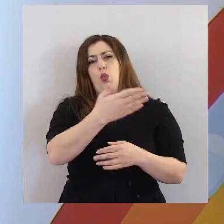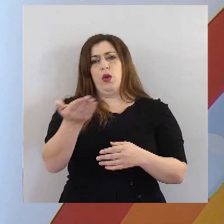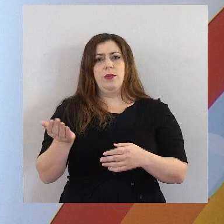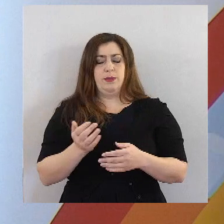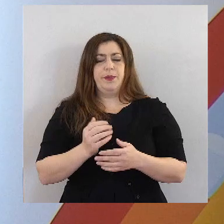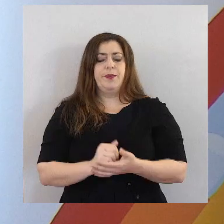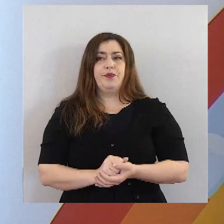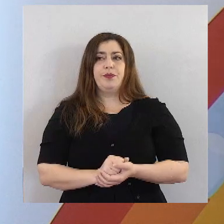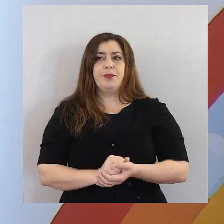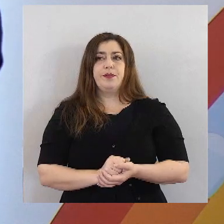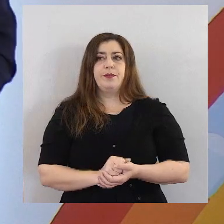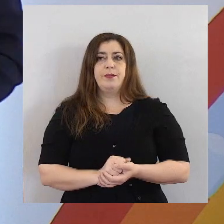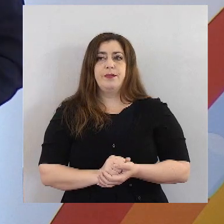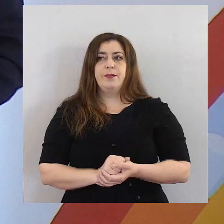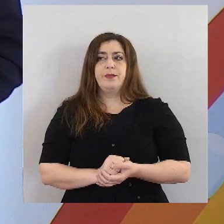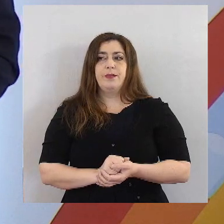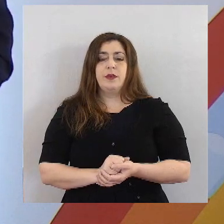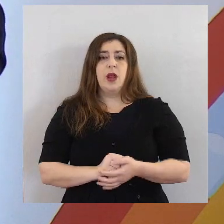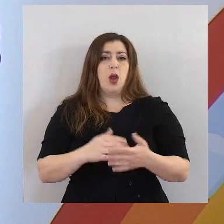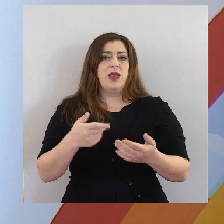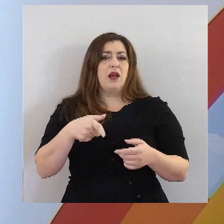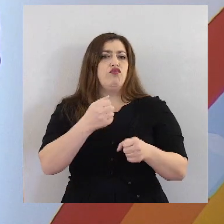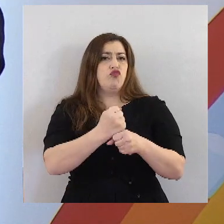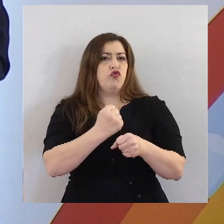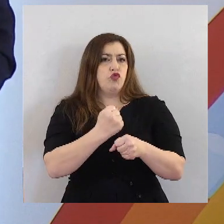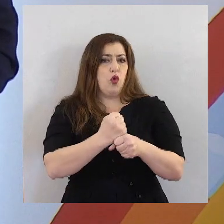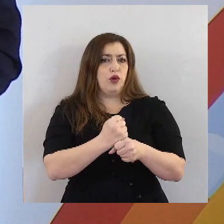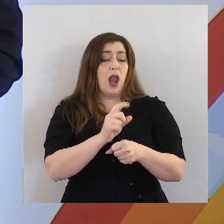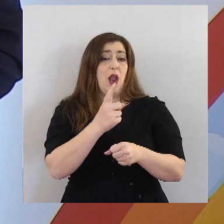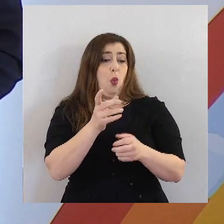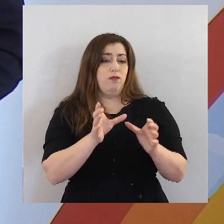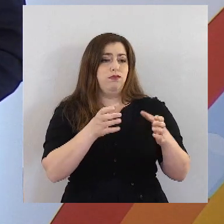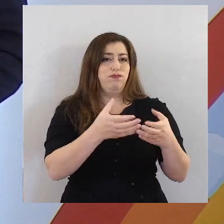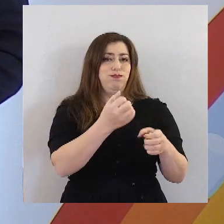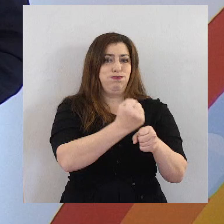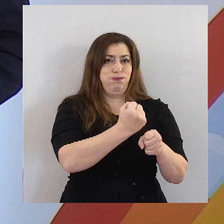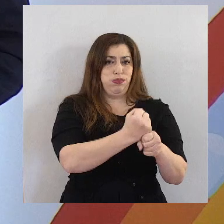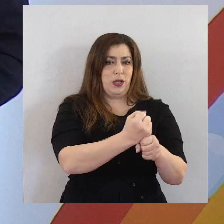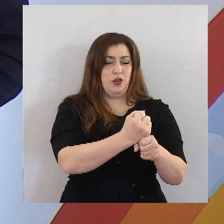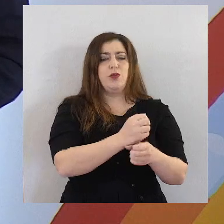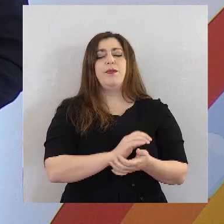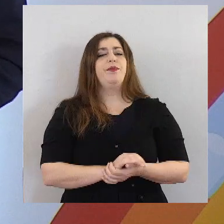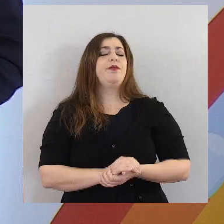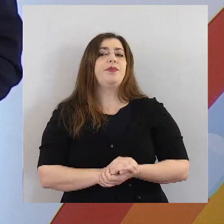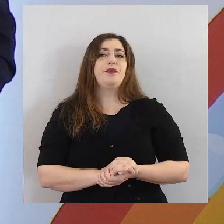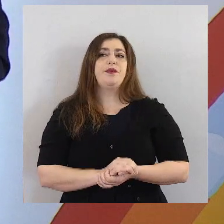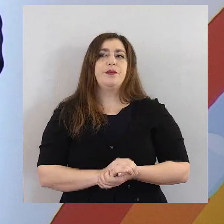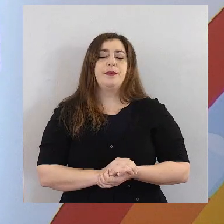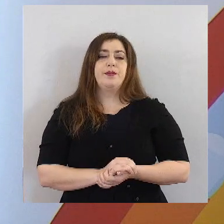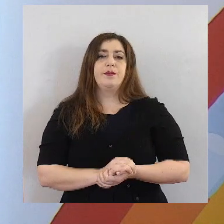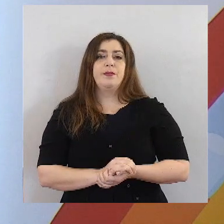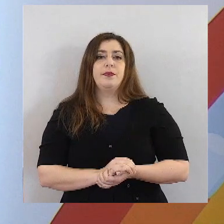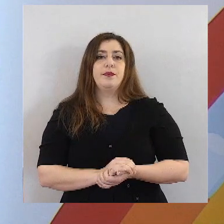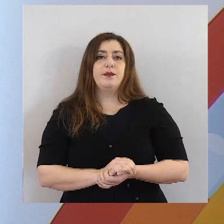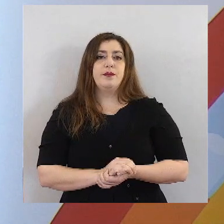So this was the main task, aside from this final conference, of the first work